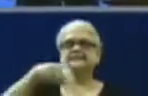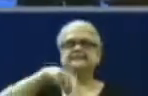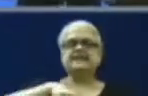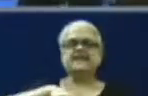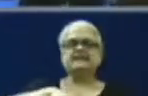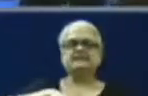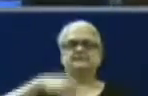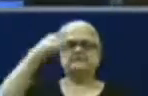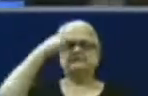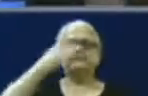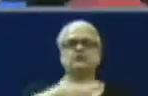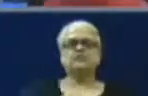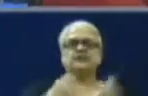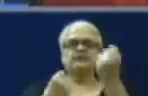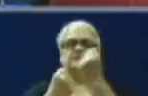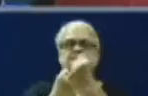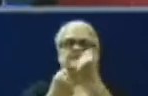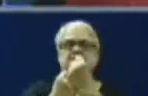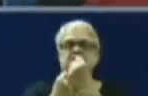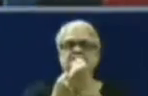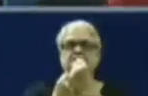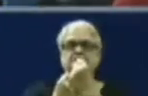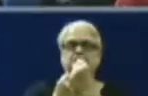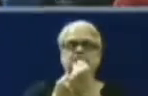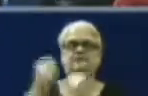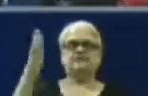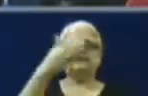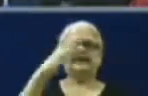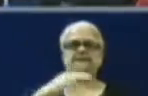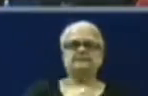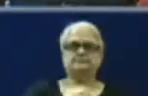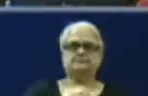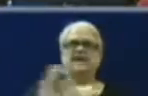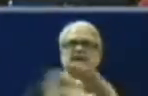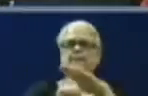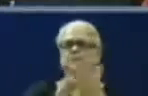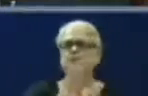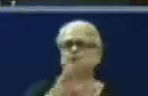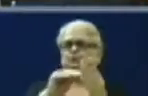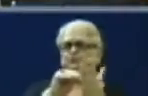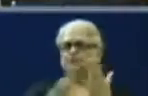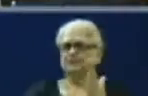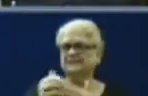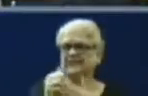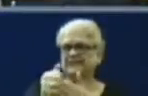Let us rise for the pledge, which will be led by our elementary students.